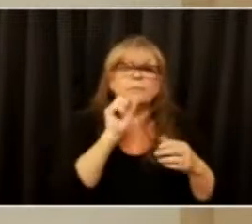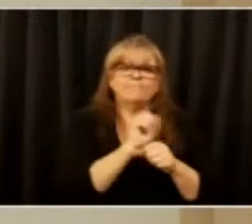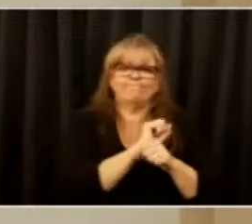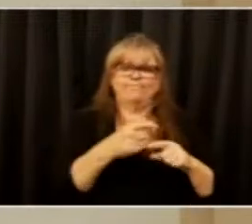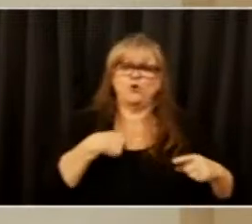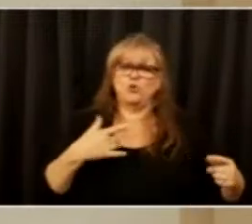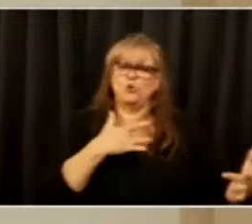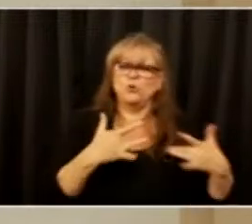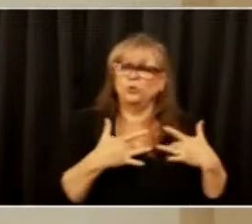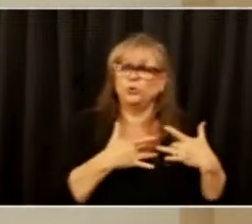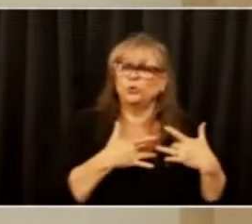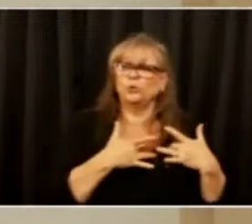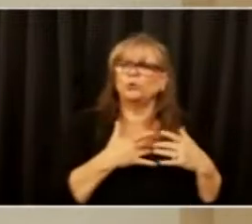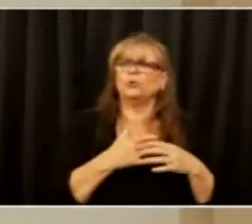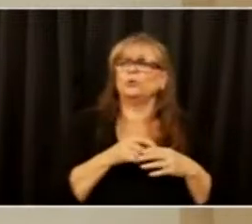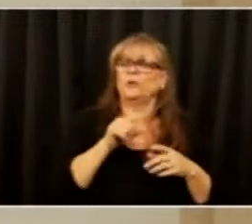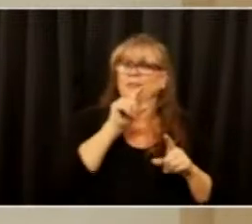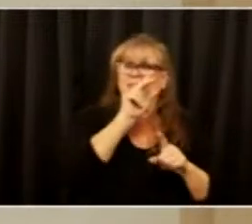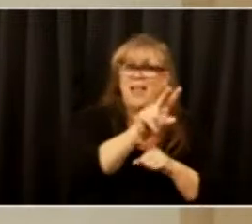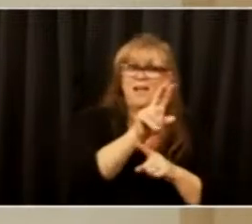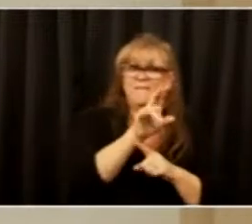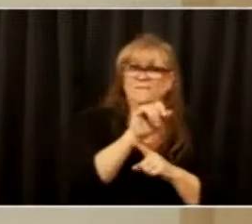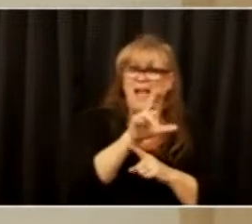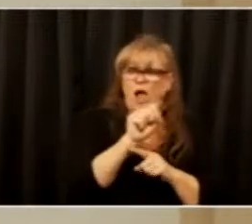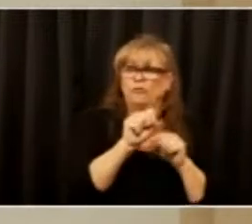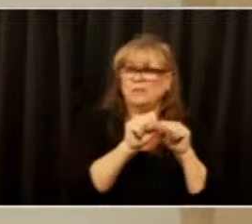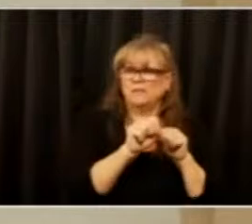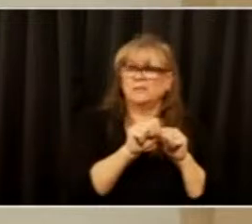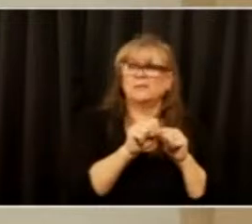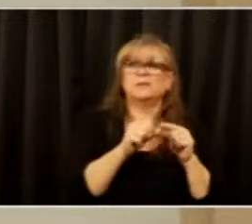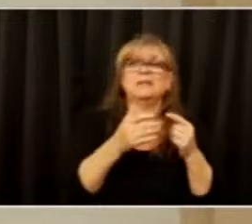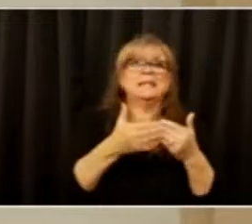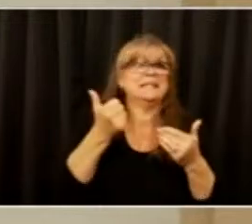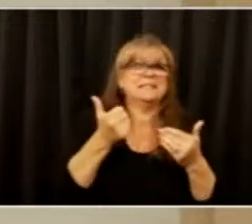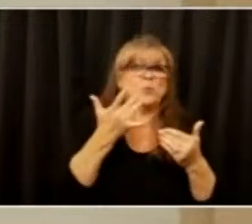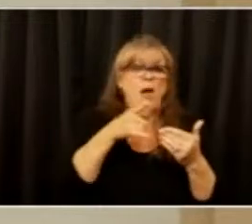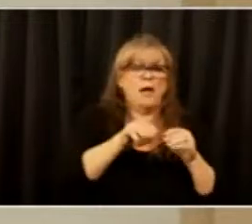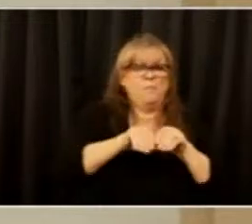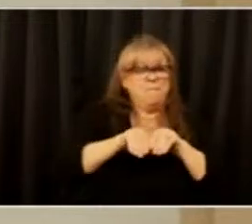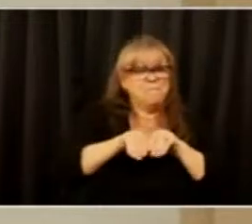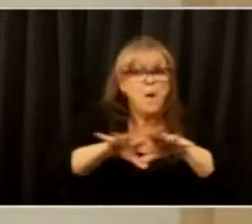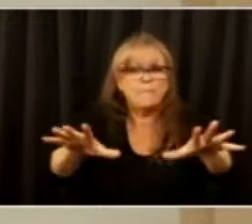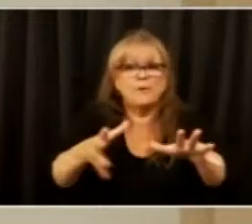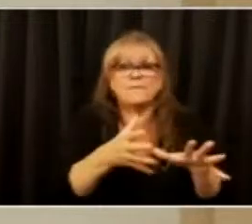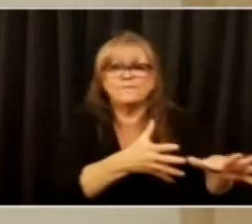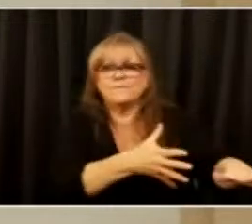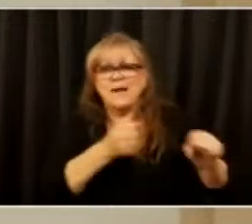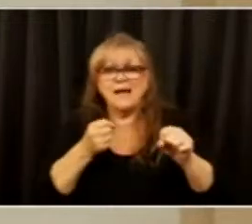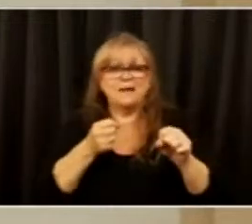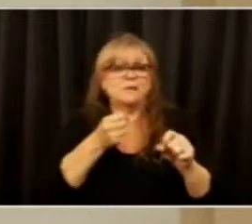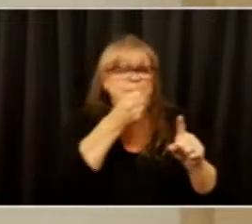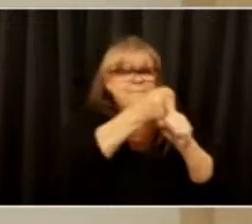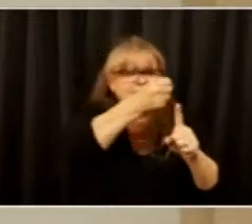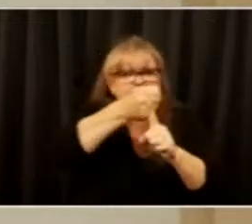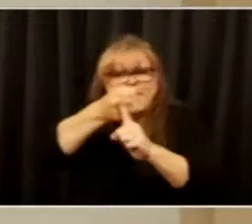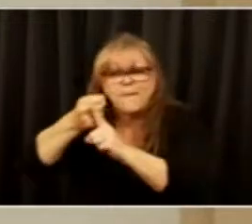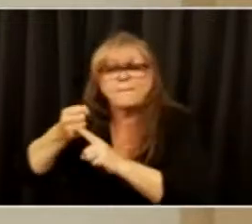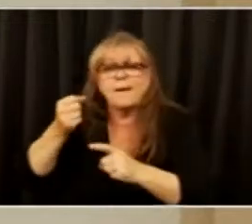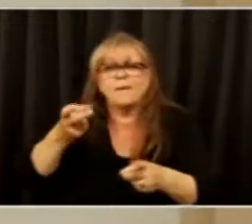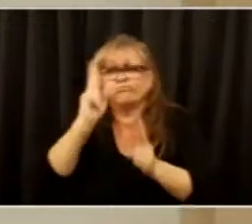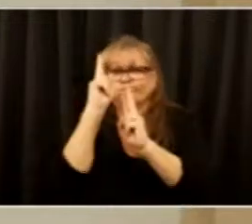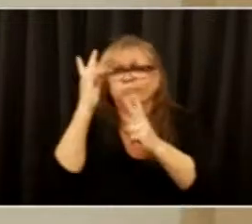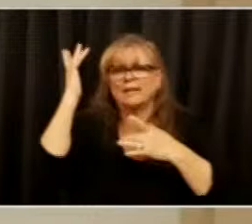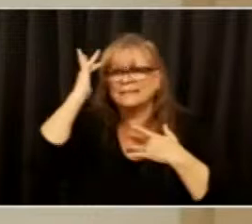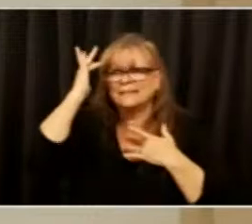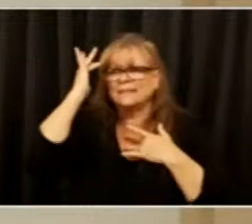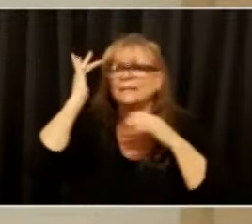this variant that makes it more transmissible or perhaps causes more severe disease or could impact vaccine effectiveness in some way. We're really